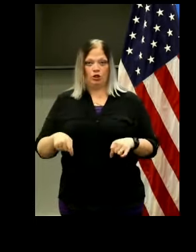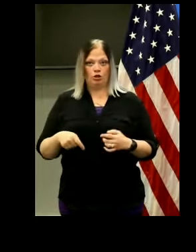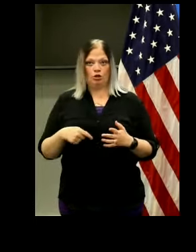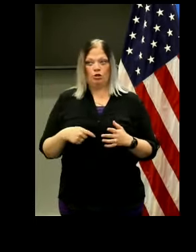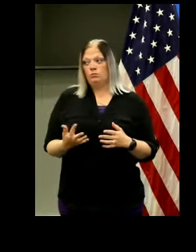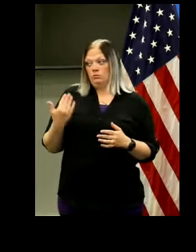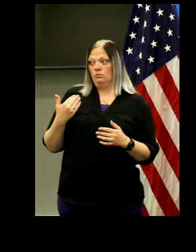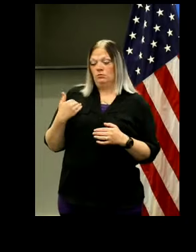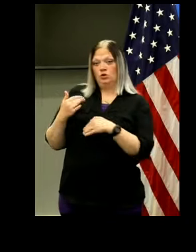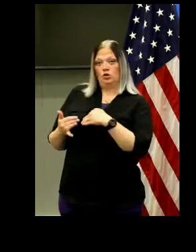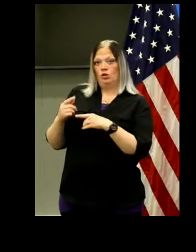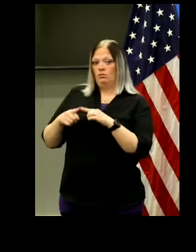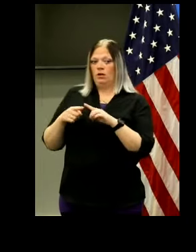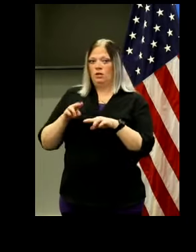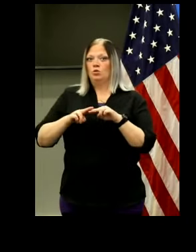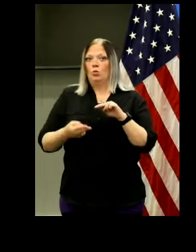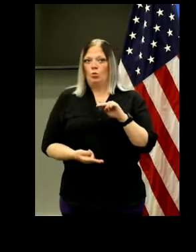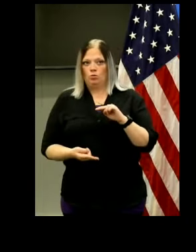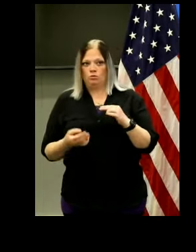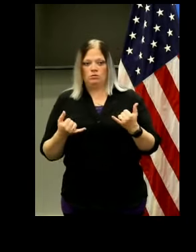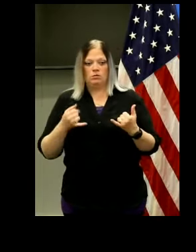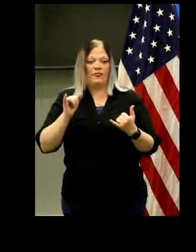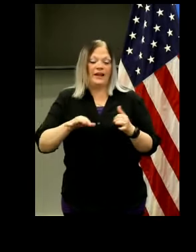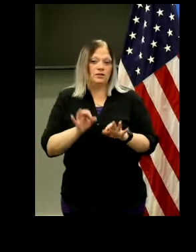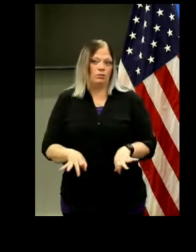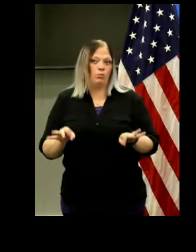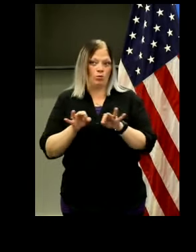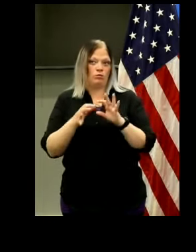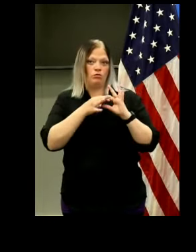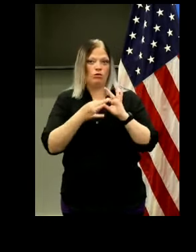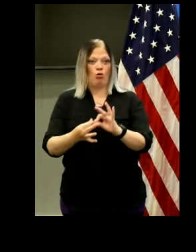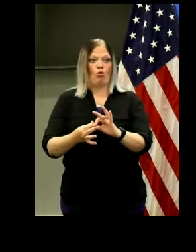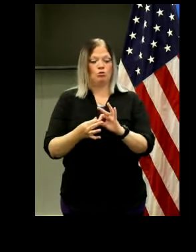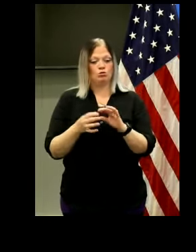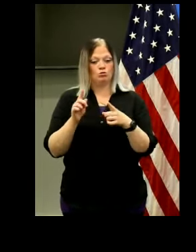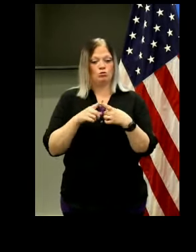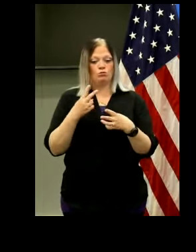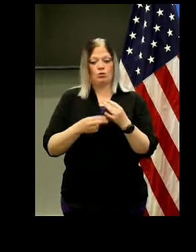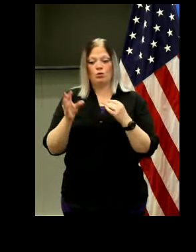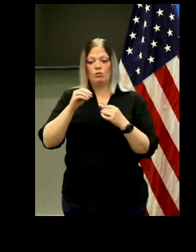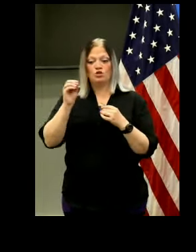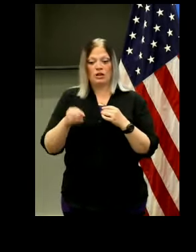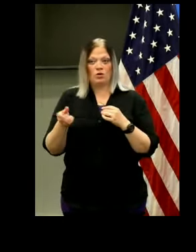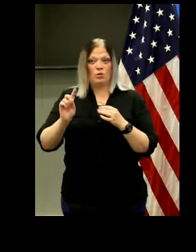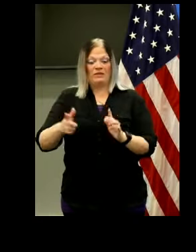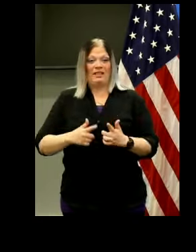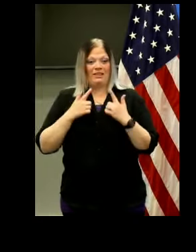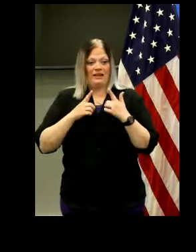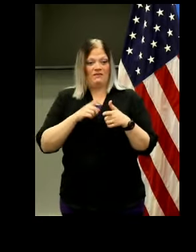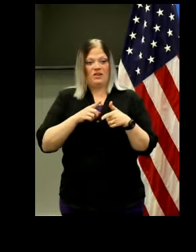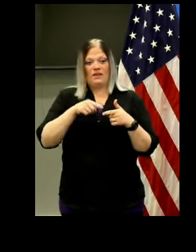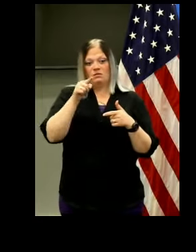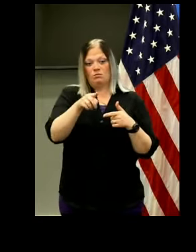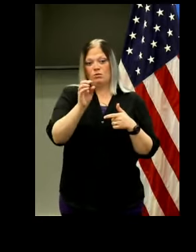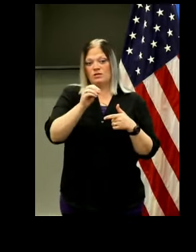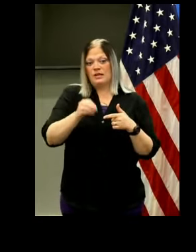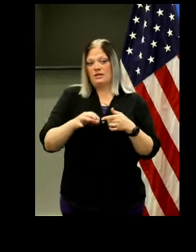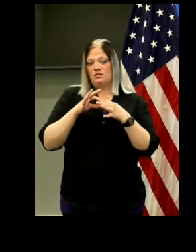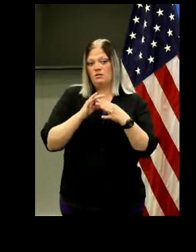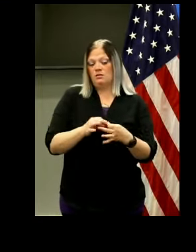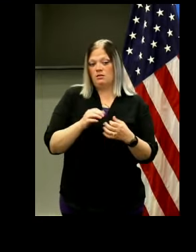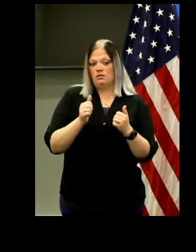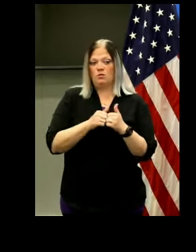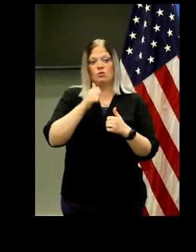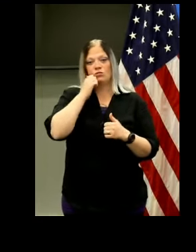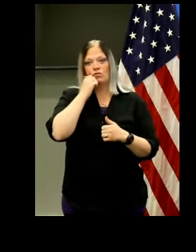early, but it's been dropping, and I think that's important with regards to both percentage of where they live, and then here's the percentages with regards to race